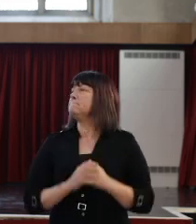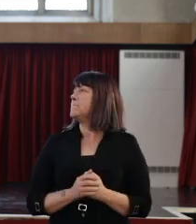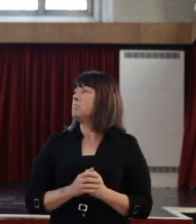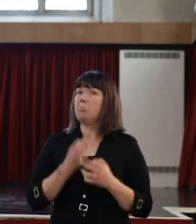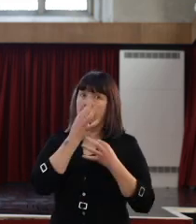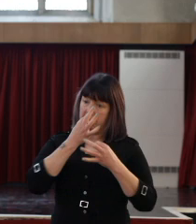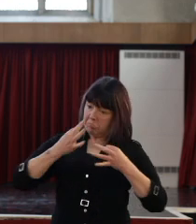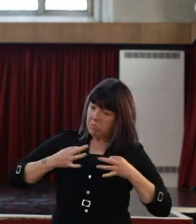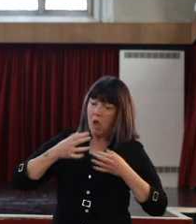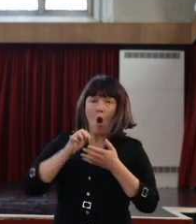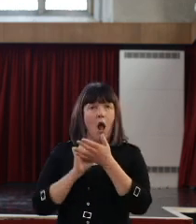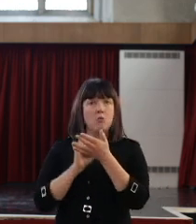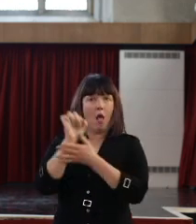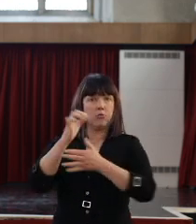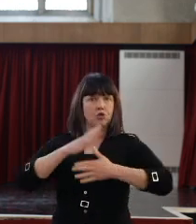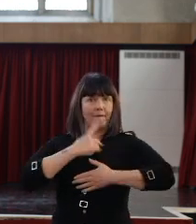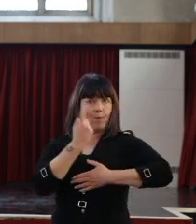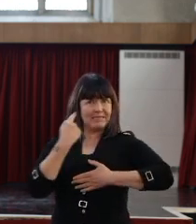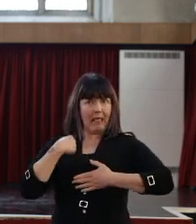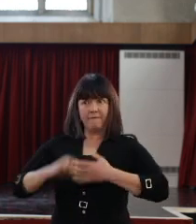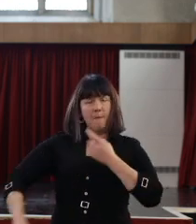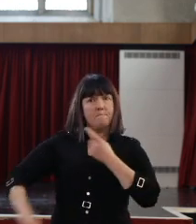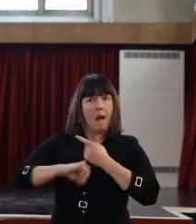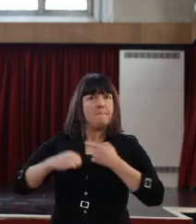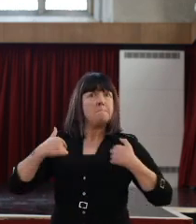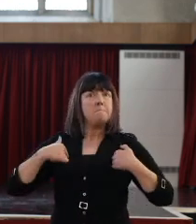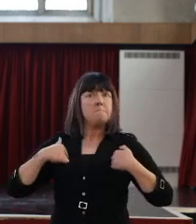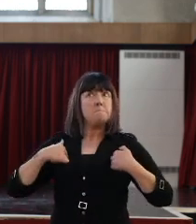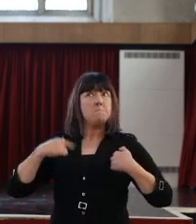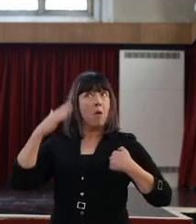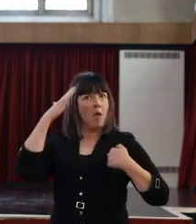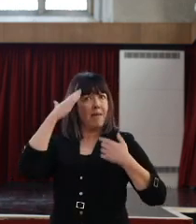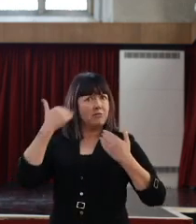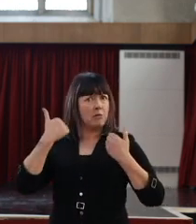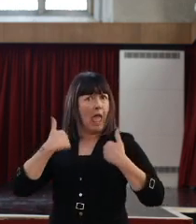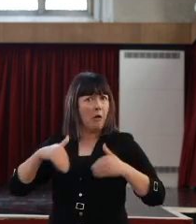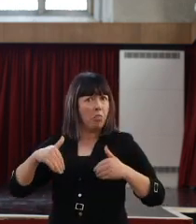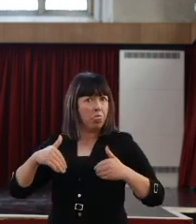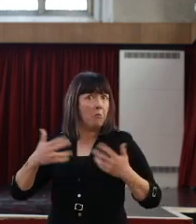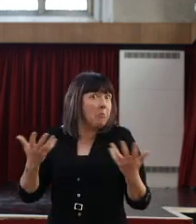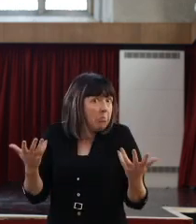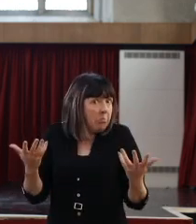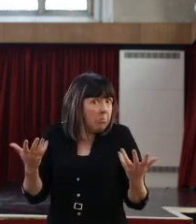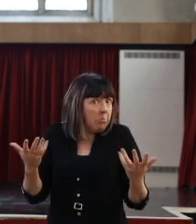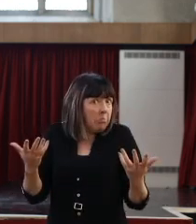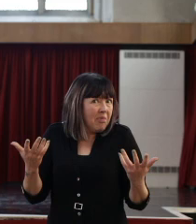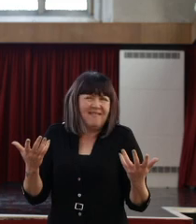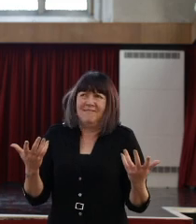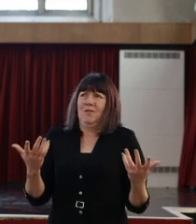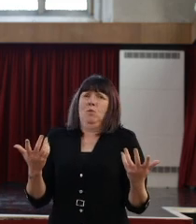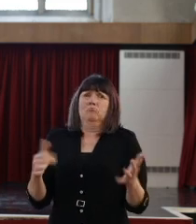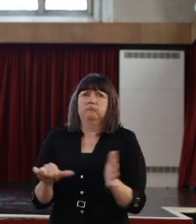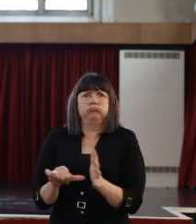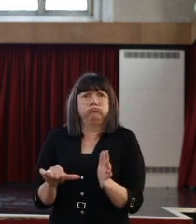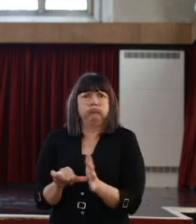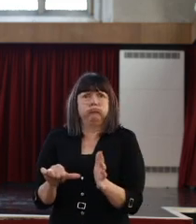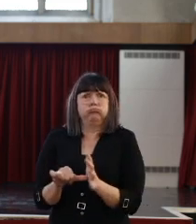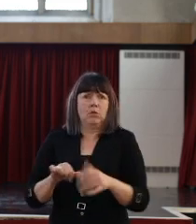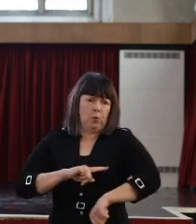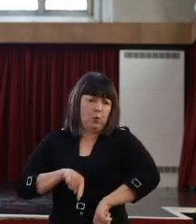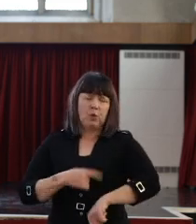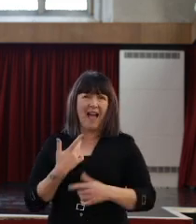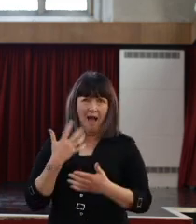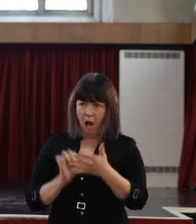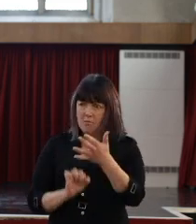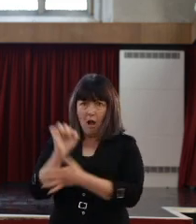me and how it's benefited my life and my mental health. That's a big ask. It's pretty much impossible to overstate what culture has